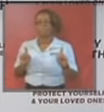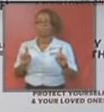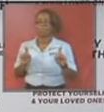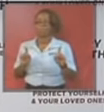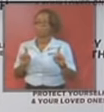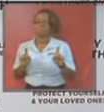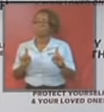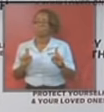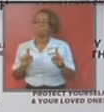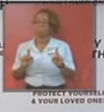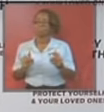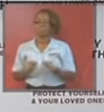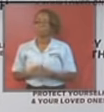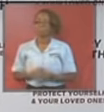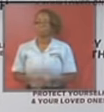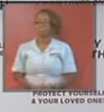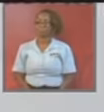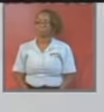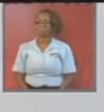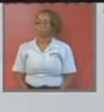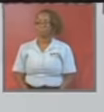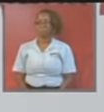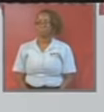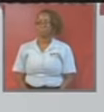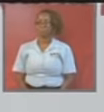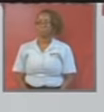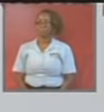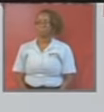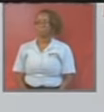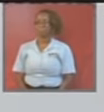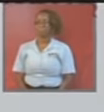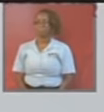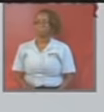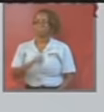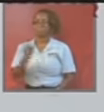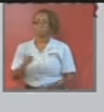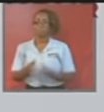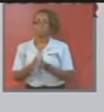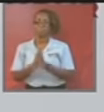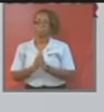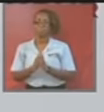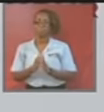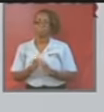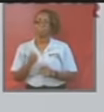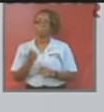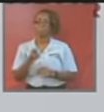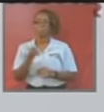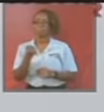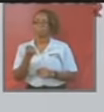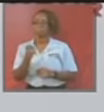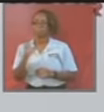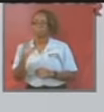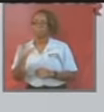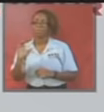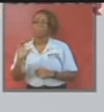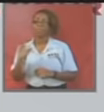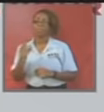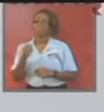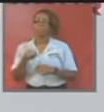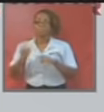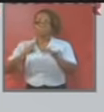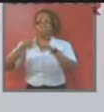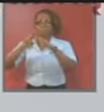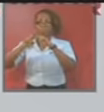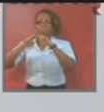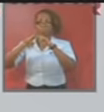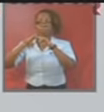a 1,400 jump that we would have seen. So as I indicated before, it turns out that it would have been, normally what happens is that there's a